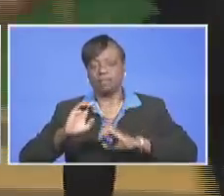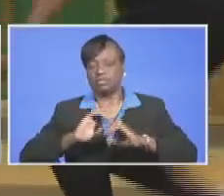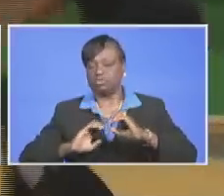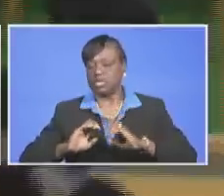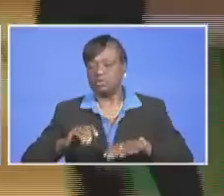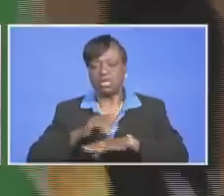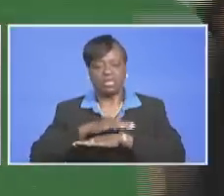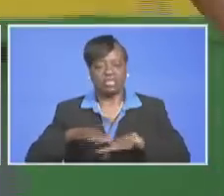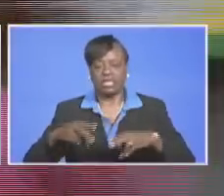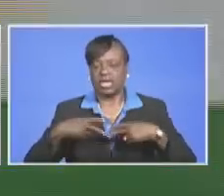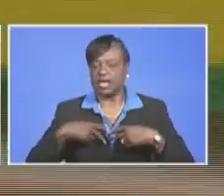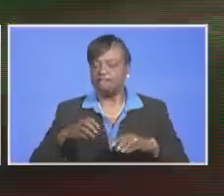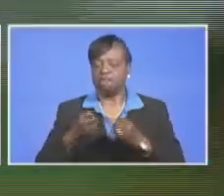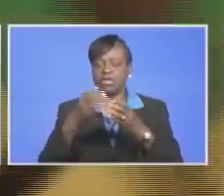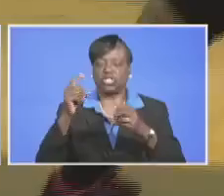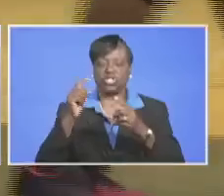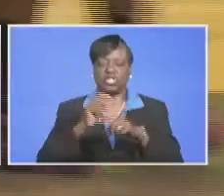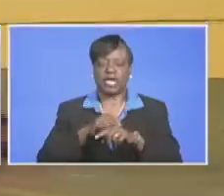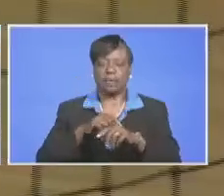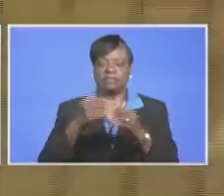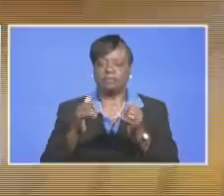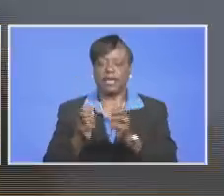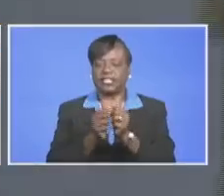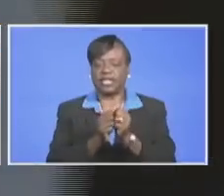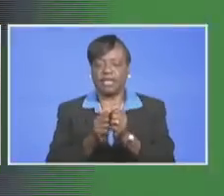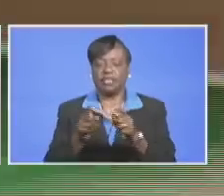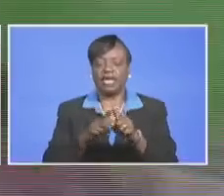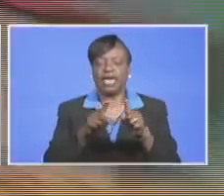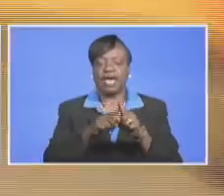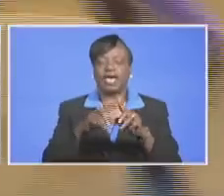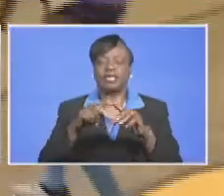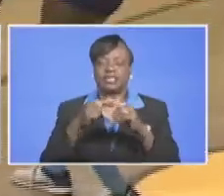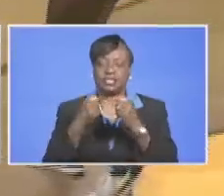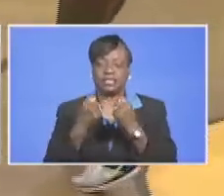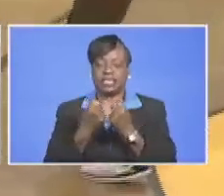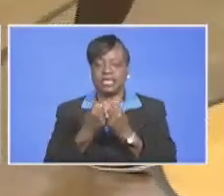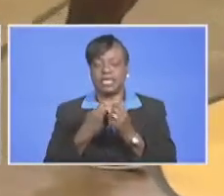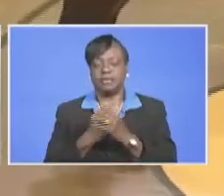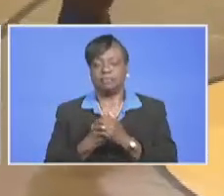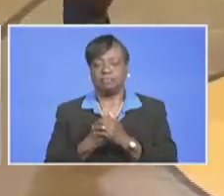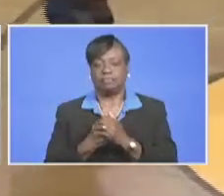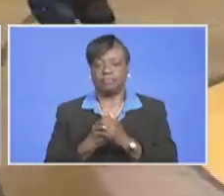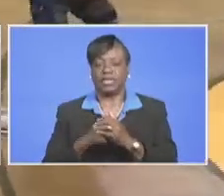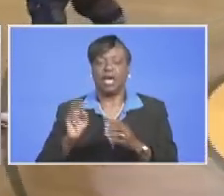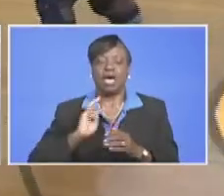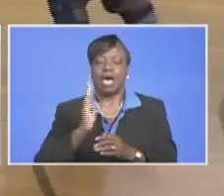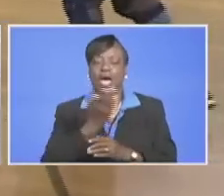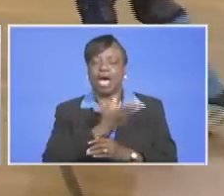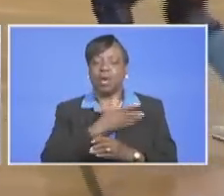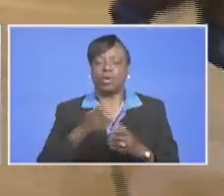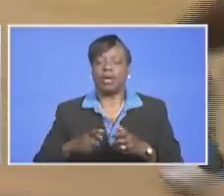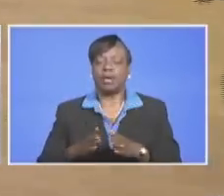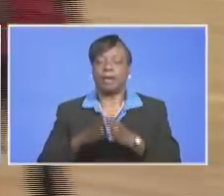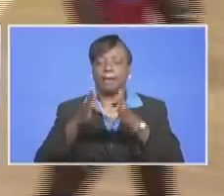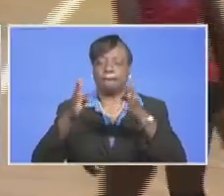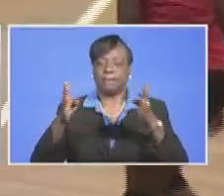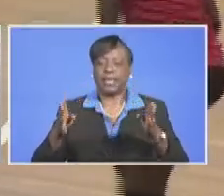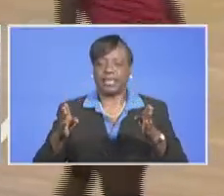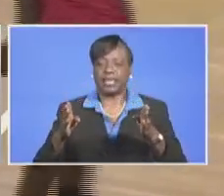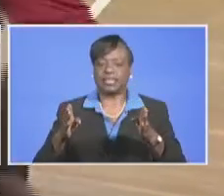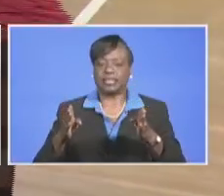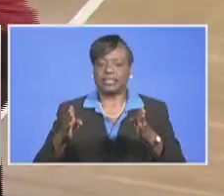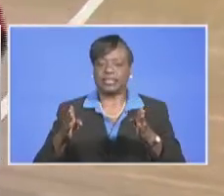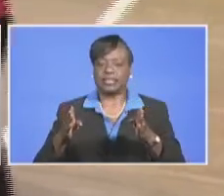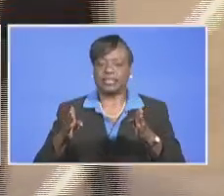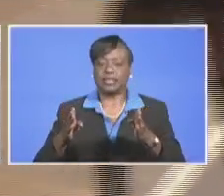time to play together as a team, but hopefully it comes together once we get there in Suriname. Our biggest rivalry, I would say,